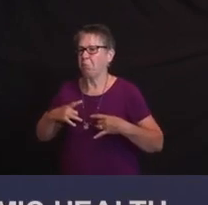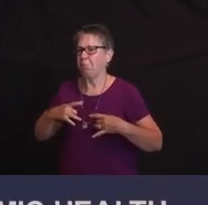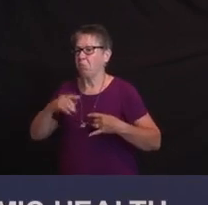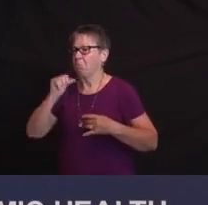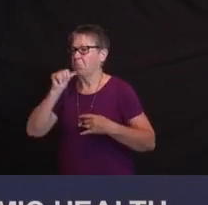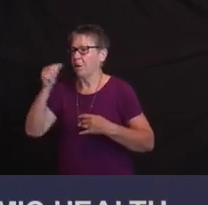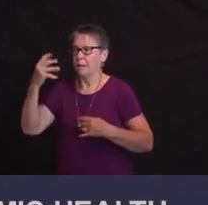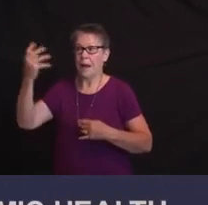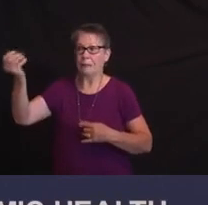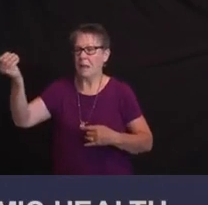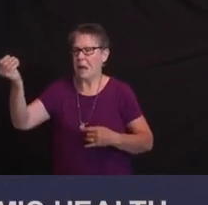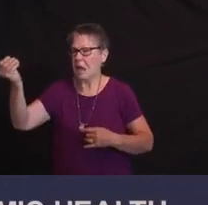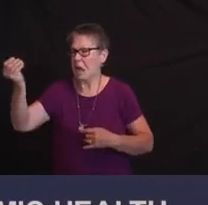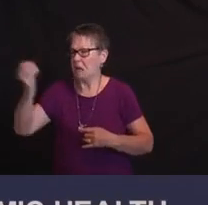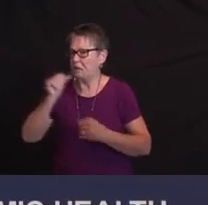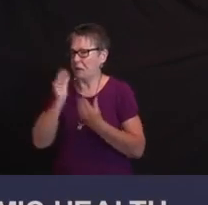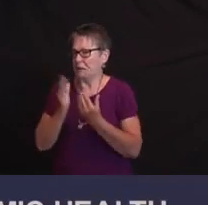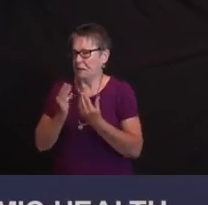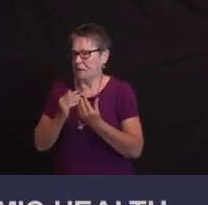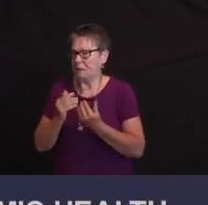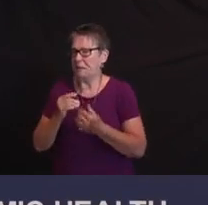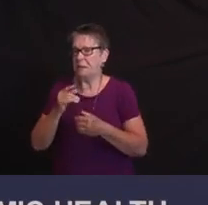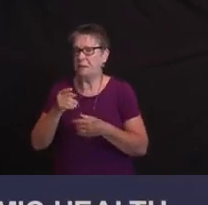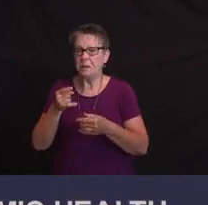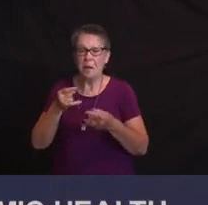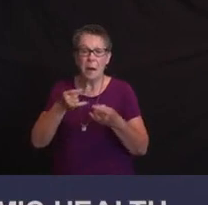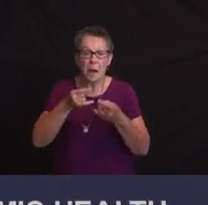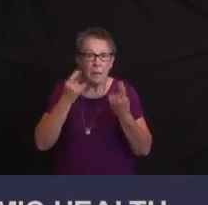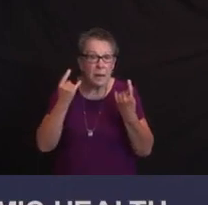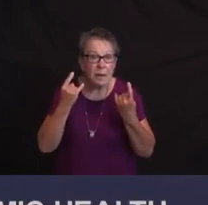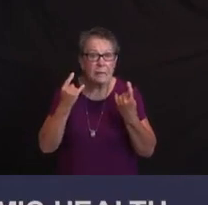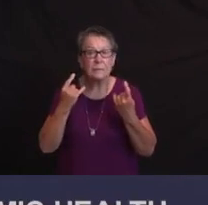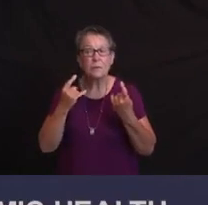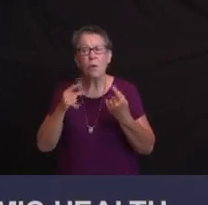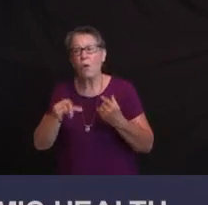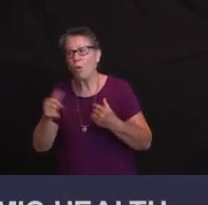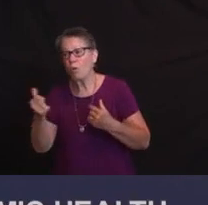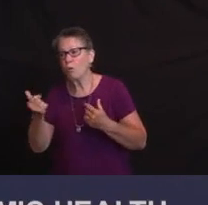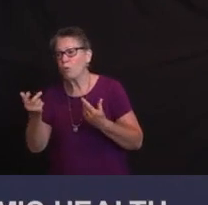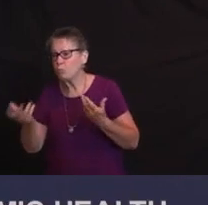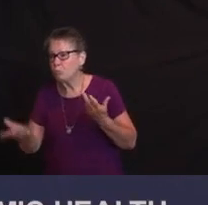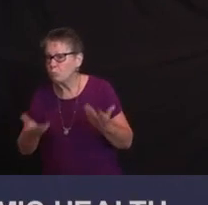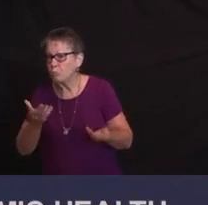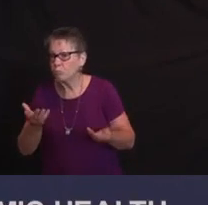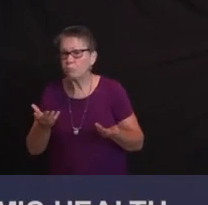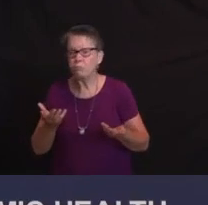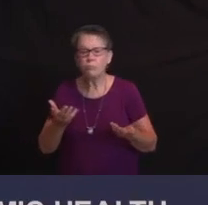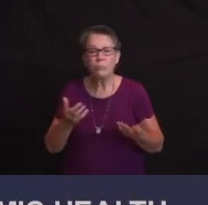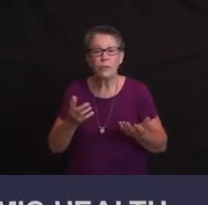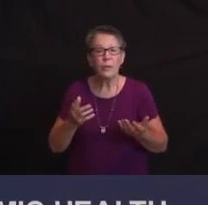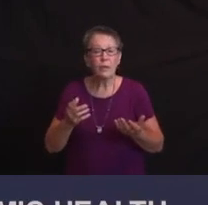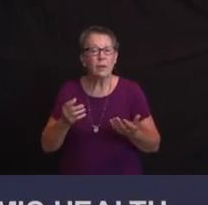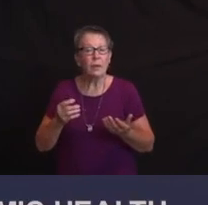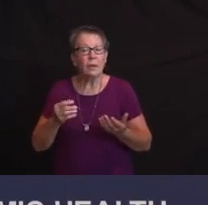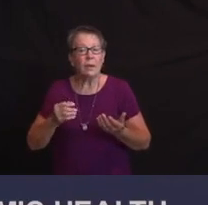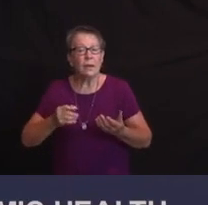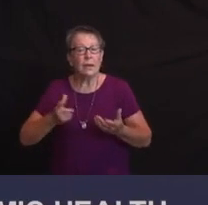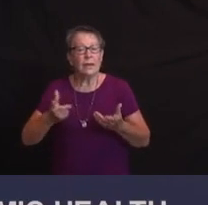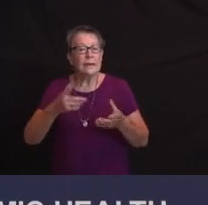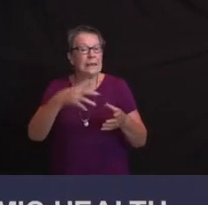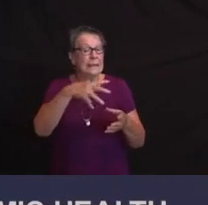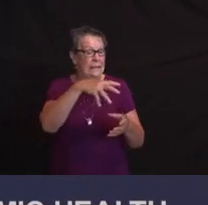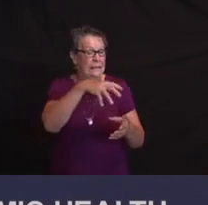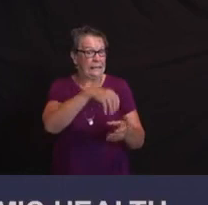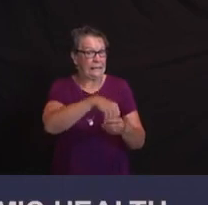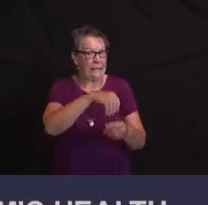as it relates to masking or any other realities, you could see a difference between an outdoor event and an indoor event. But